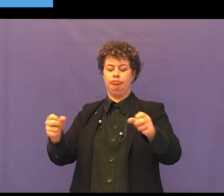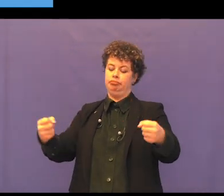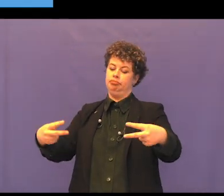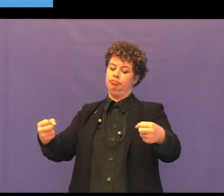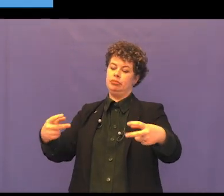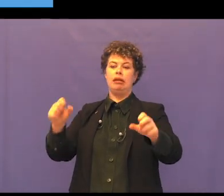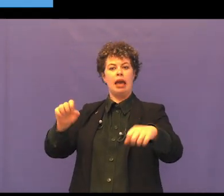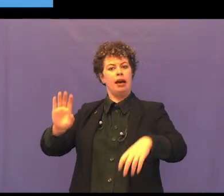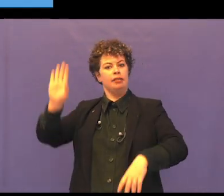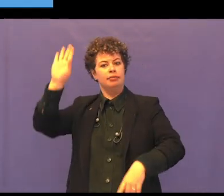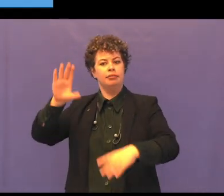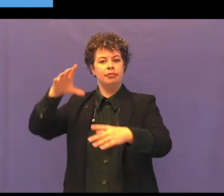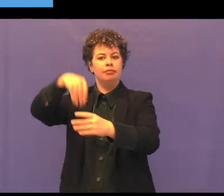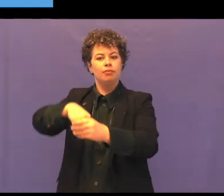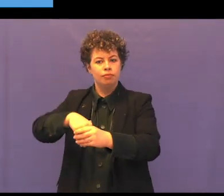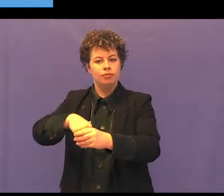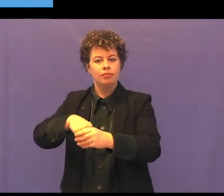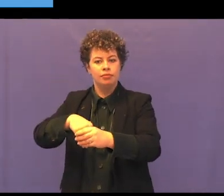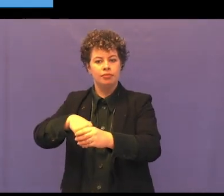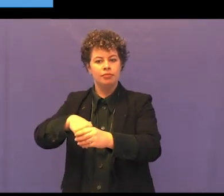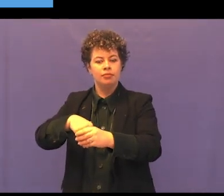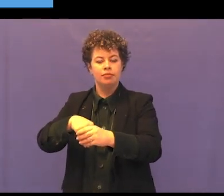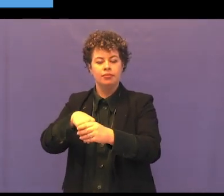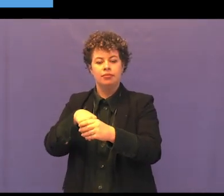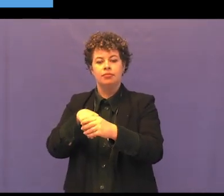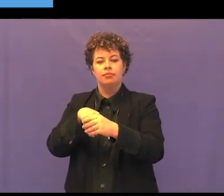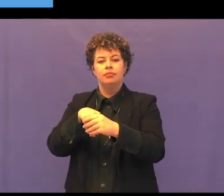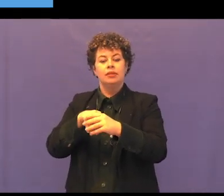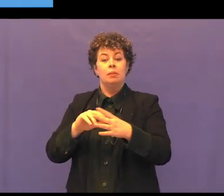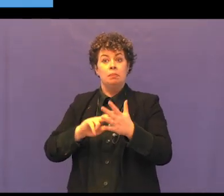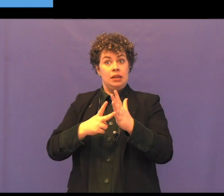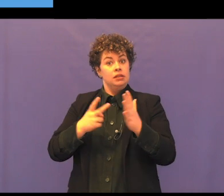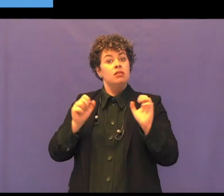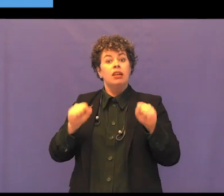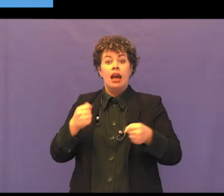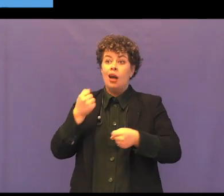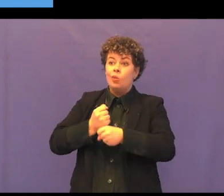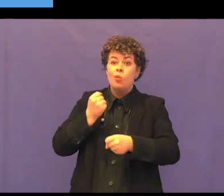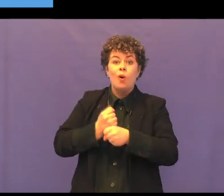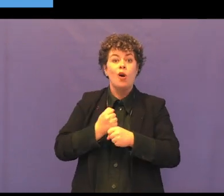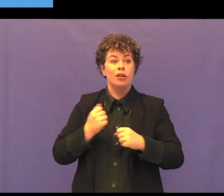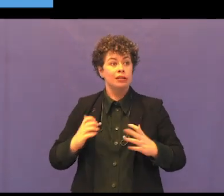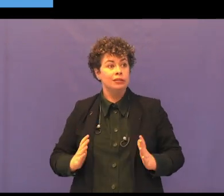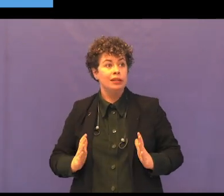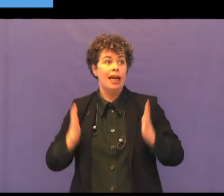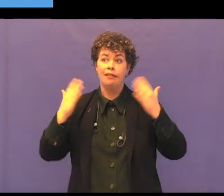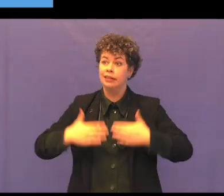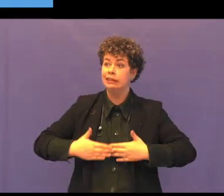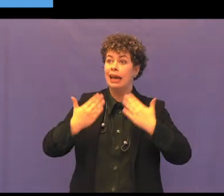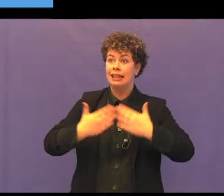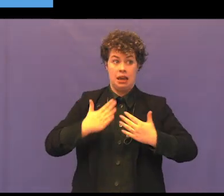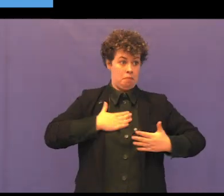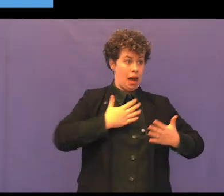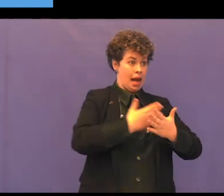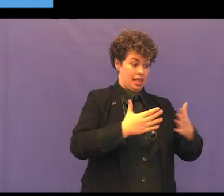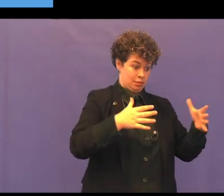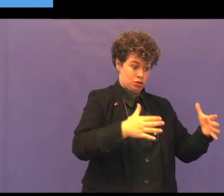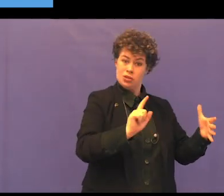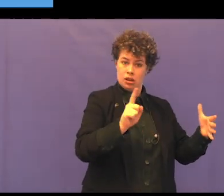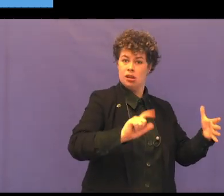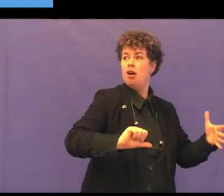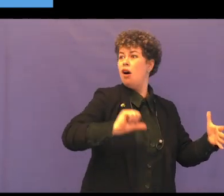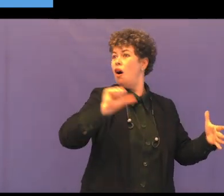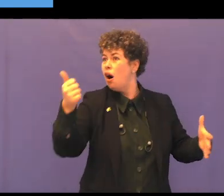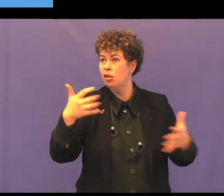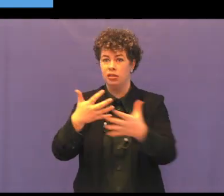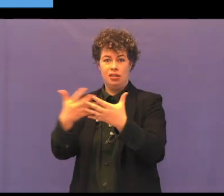working in a language that is not theirs, but which is mediated through machine translation, and where through